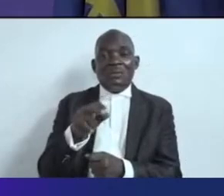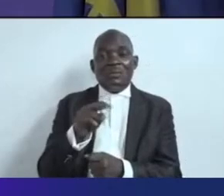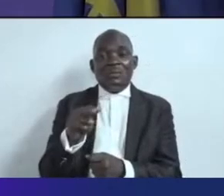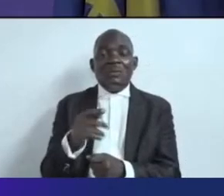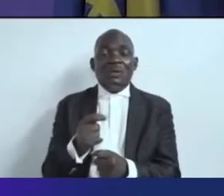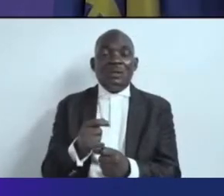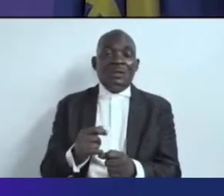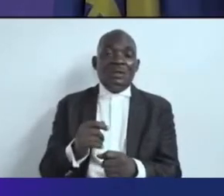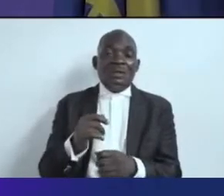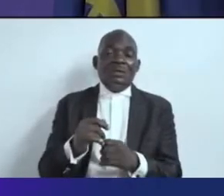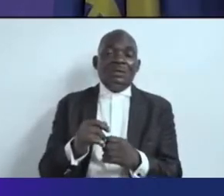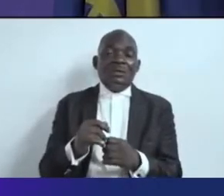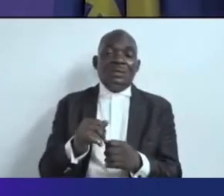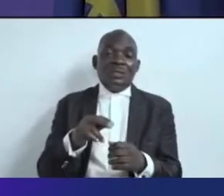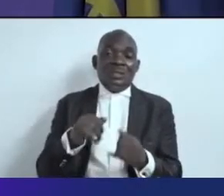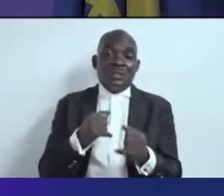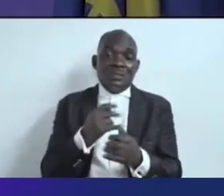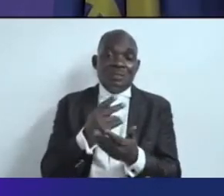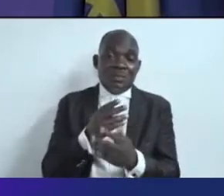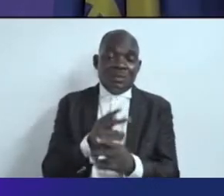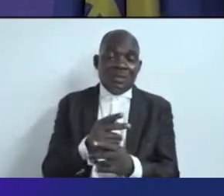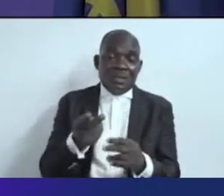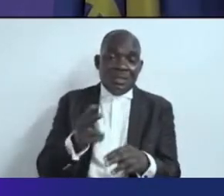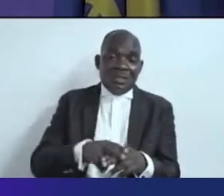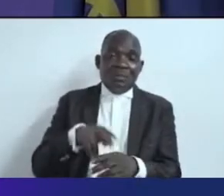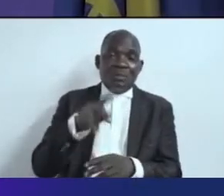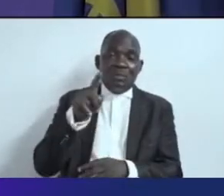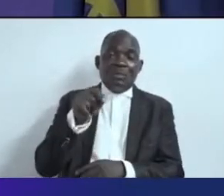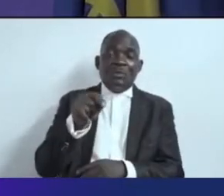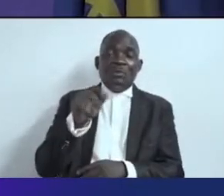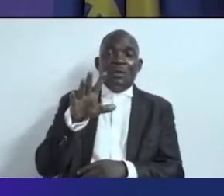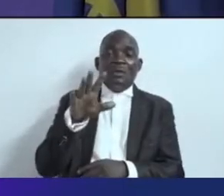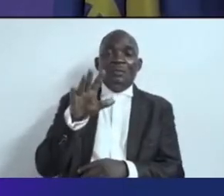Gross international reserves increased by